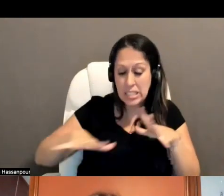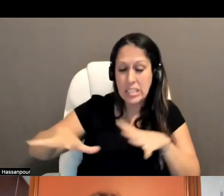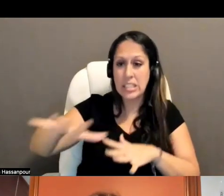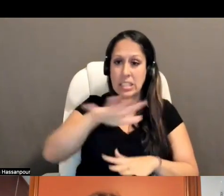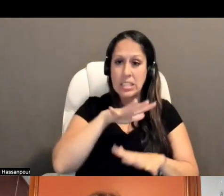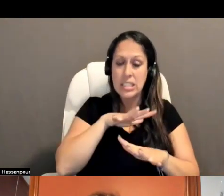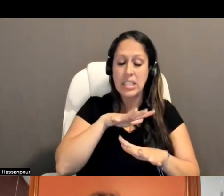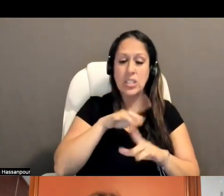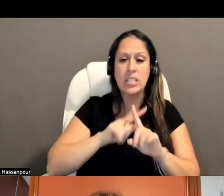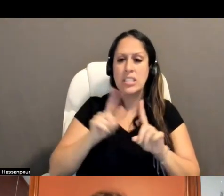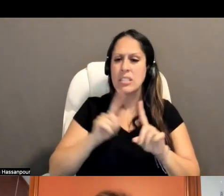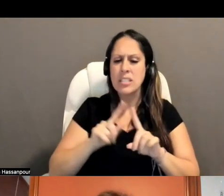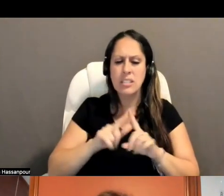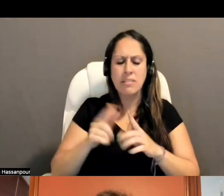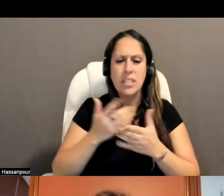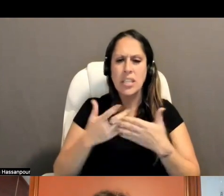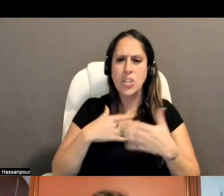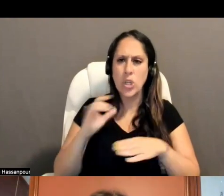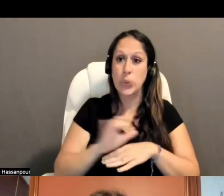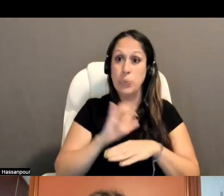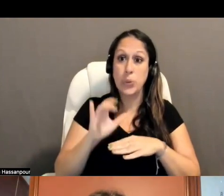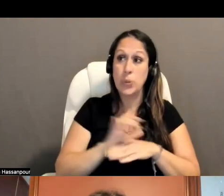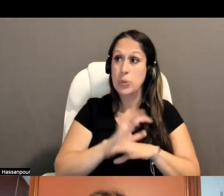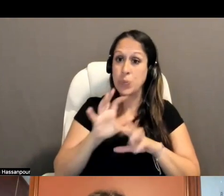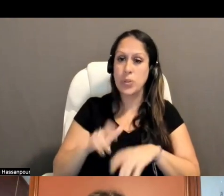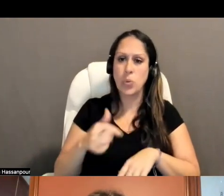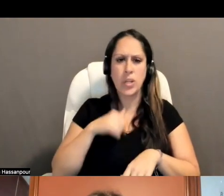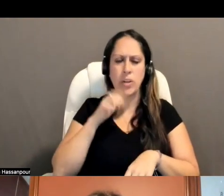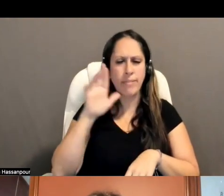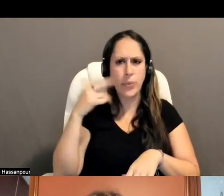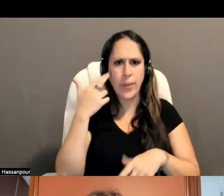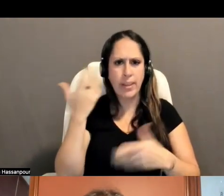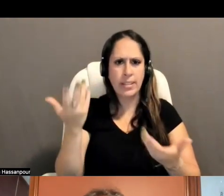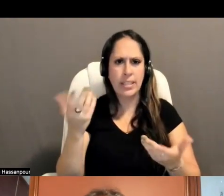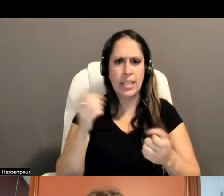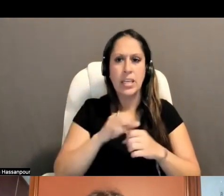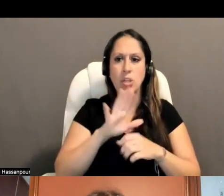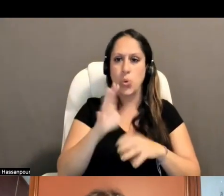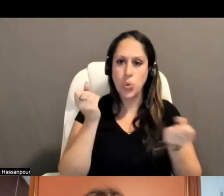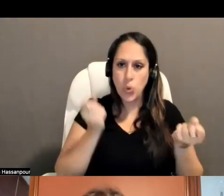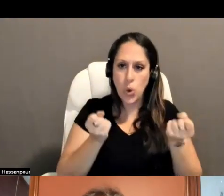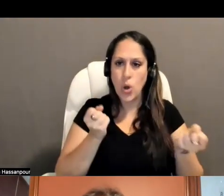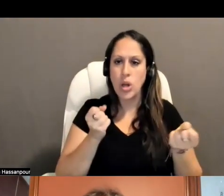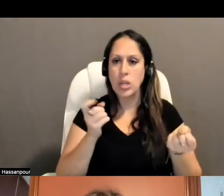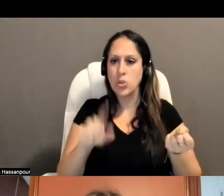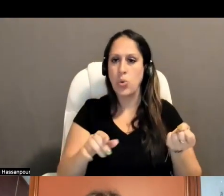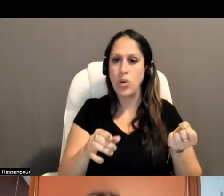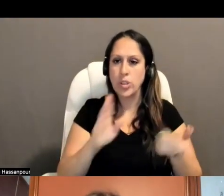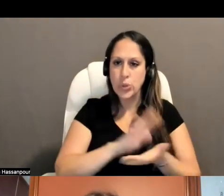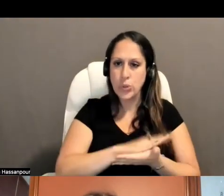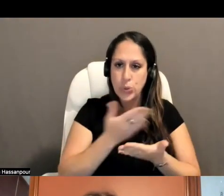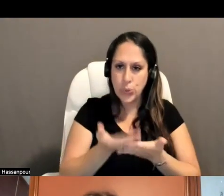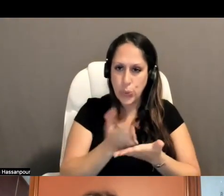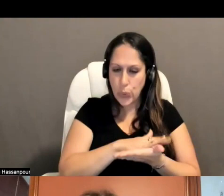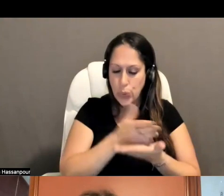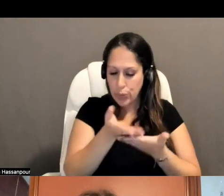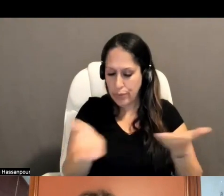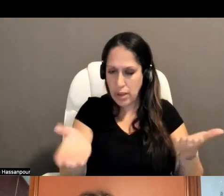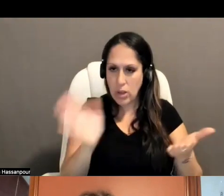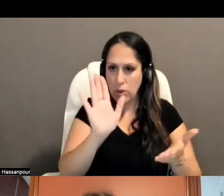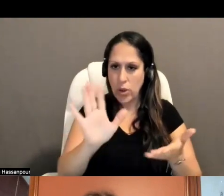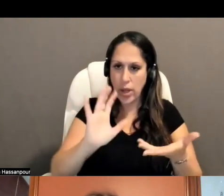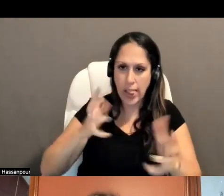there's so many things that are computerized now that we don't even think about. I mean, in your car, on your stove, your